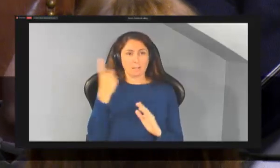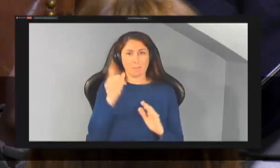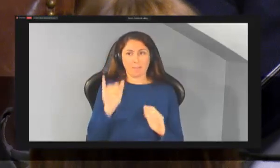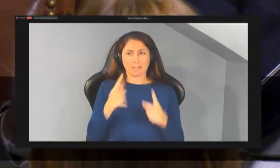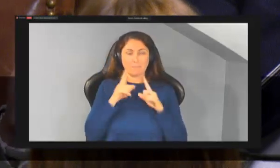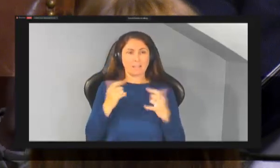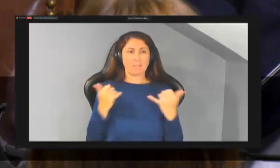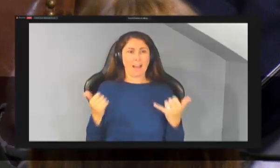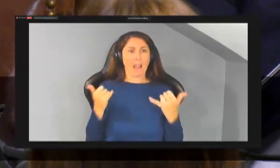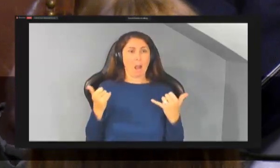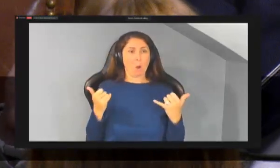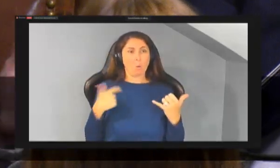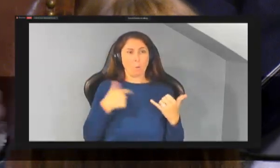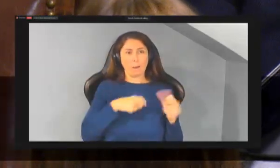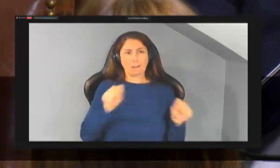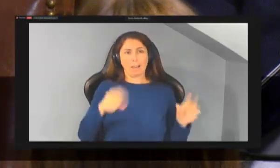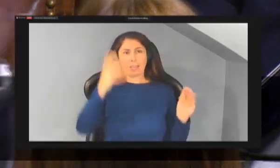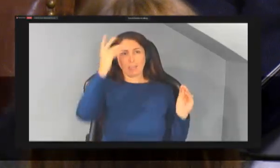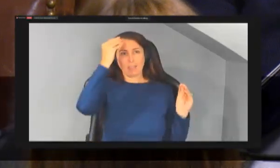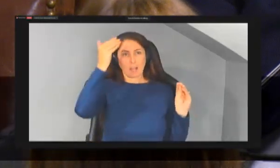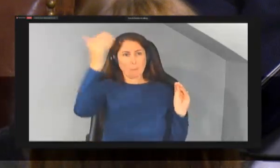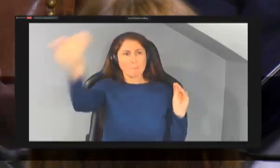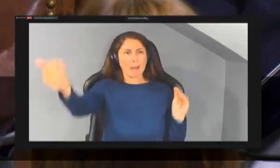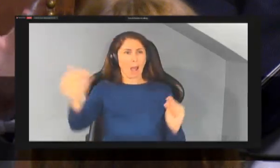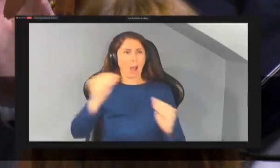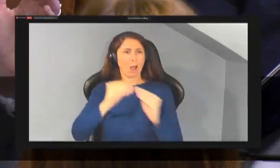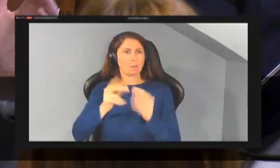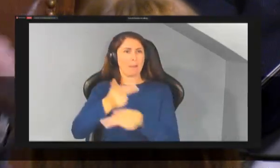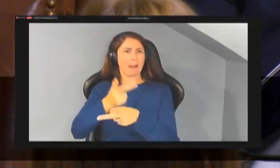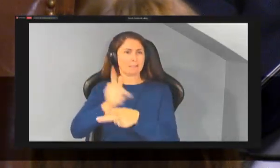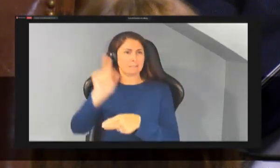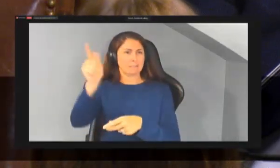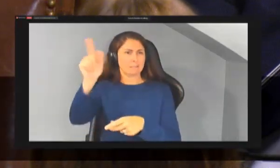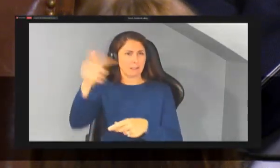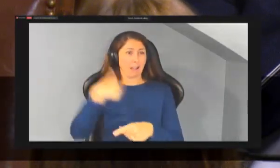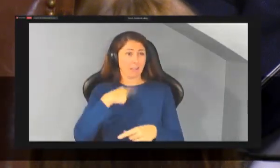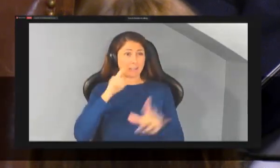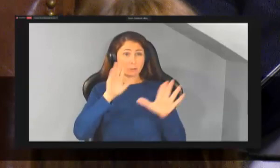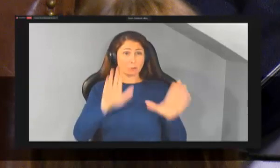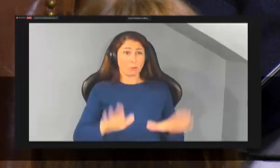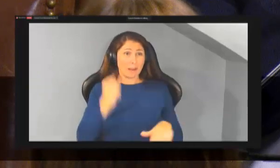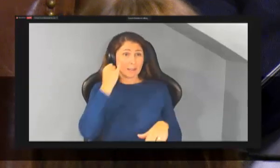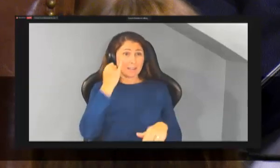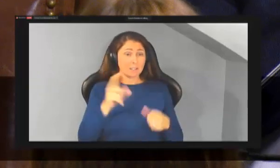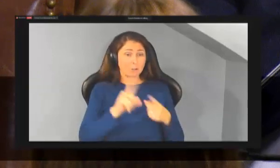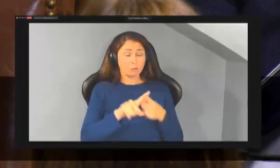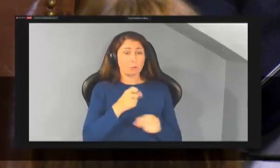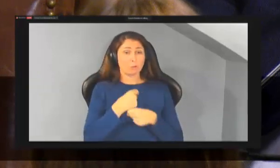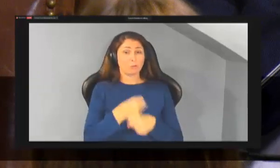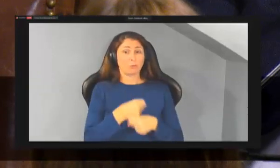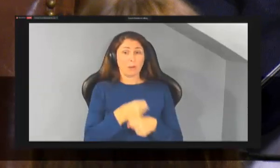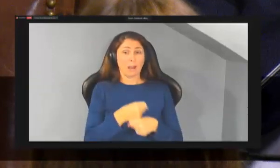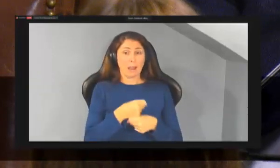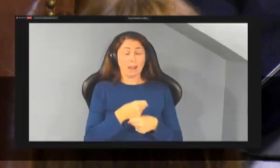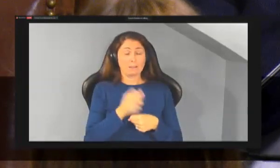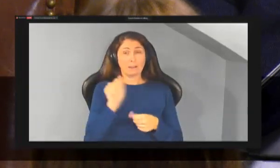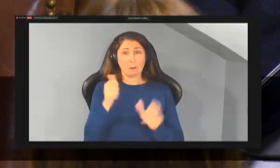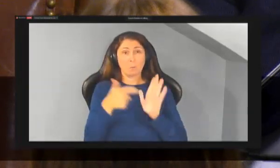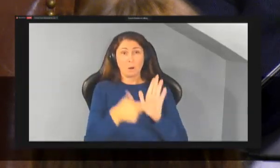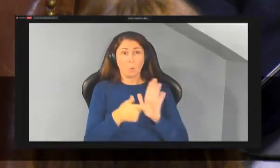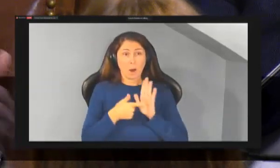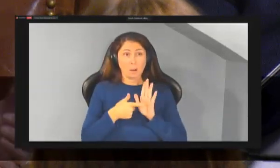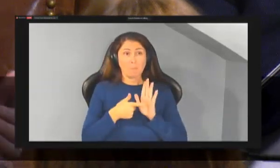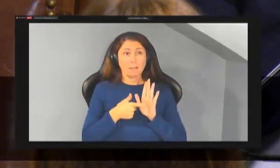can then think about maintenance down the line? I think it's a great idea to create a requirement that we